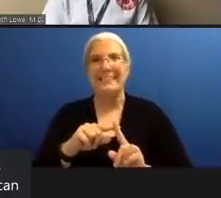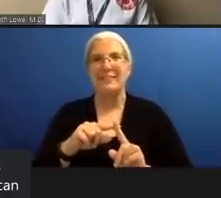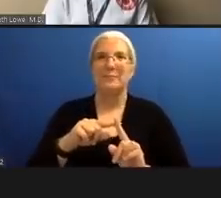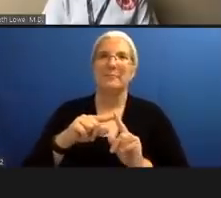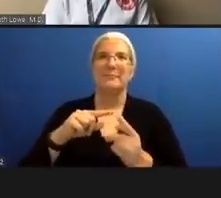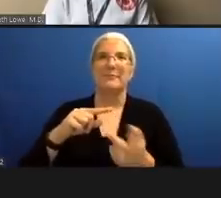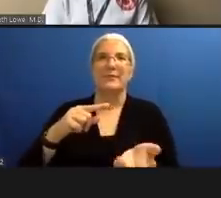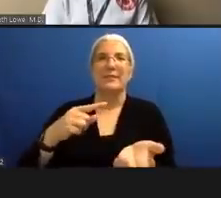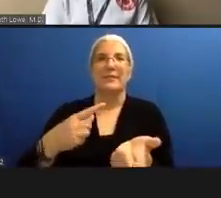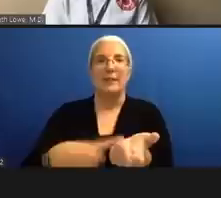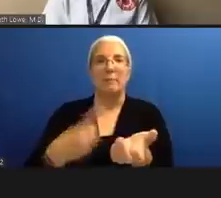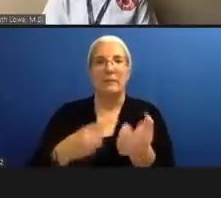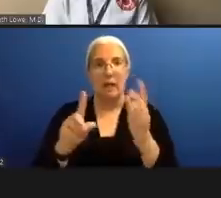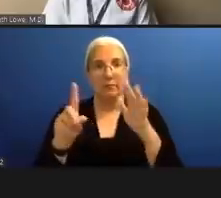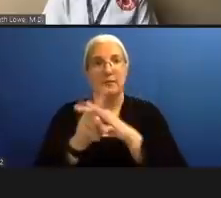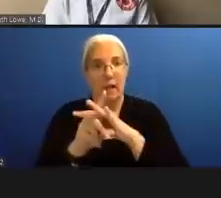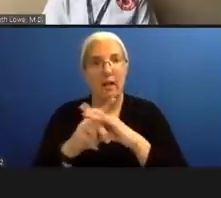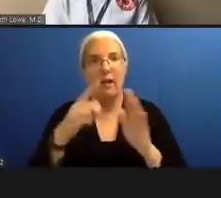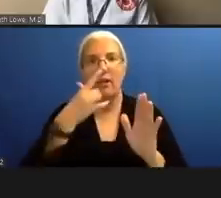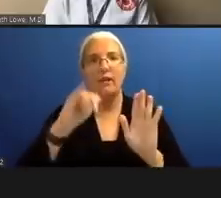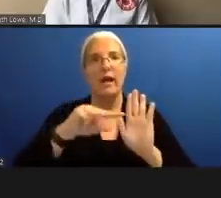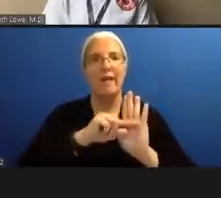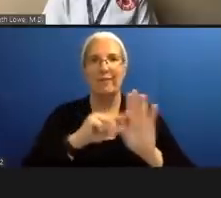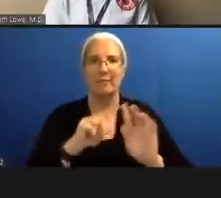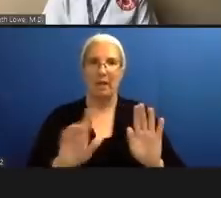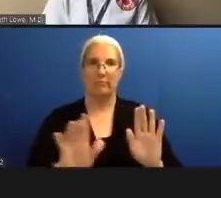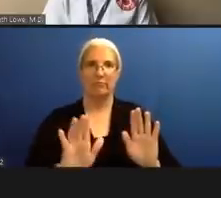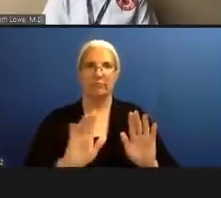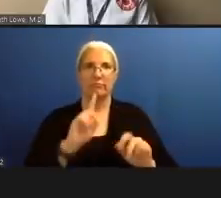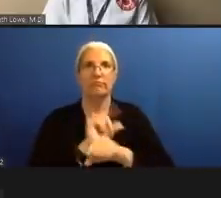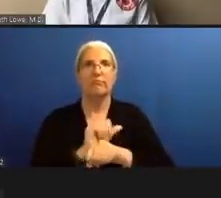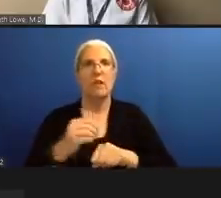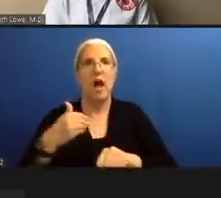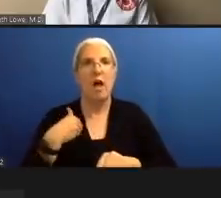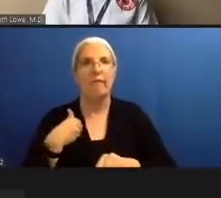is a limitation of the test. But even those tests